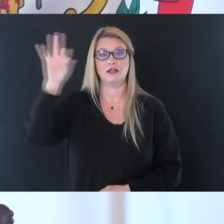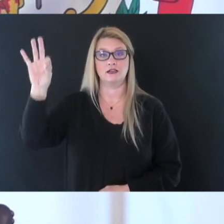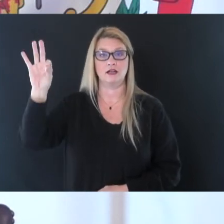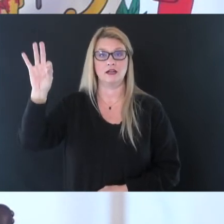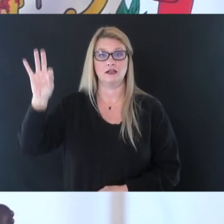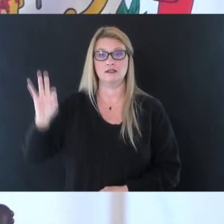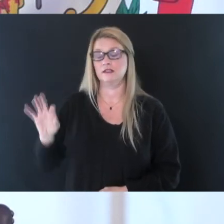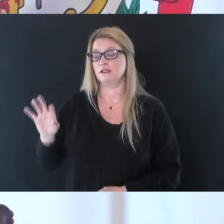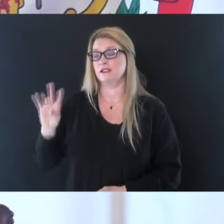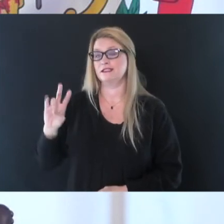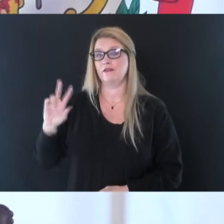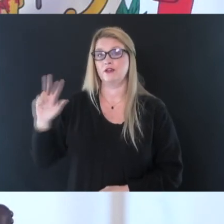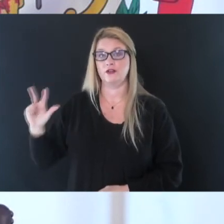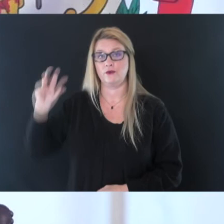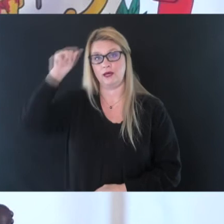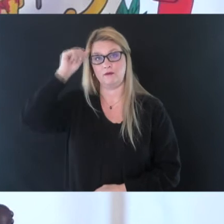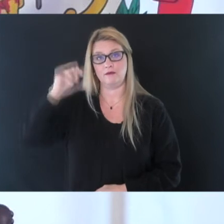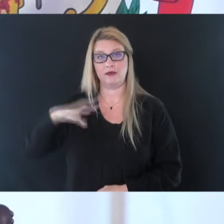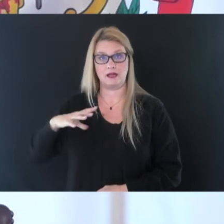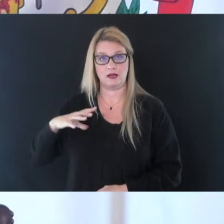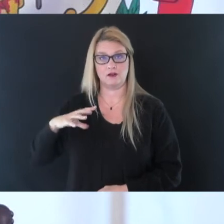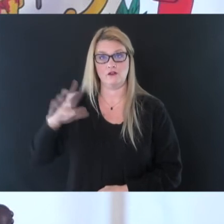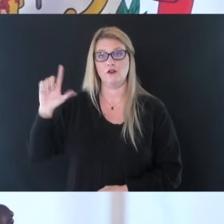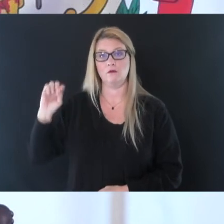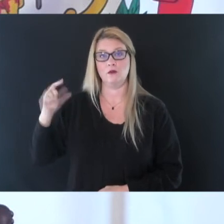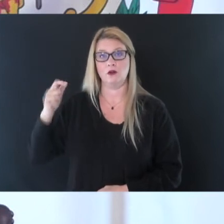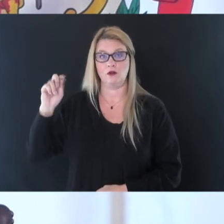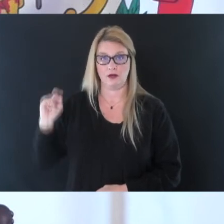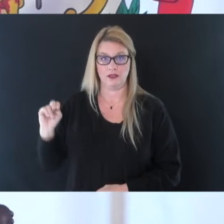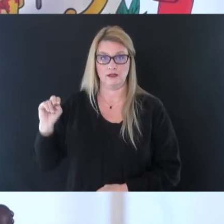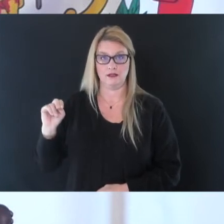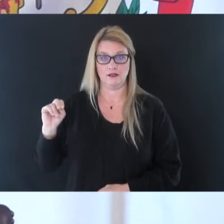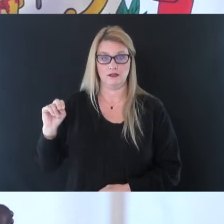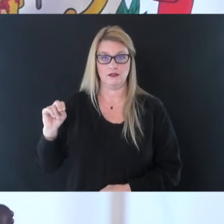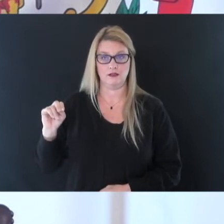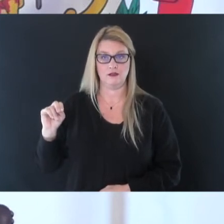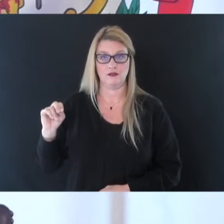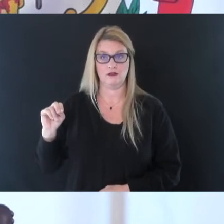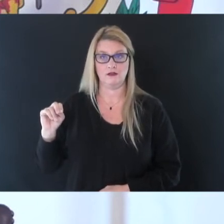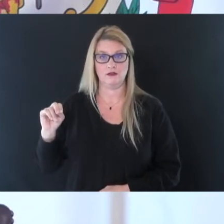is a 73-year-old male from Logan County.